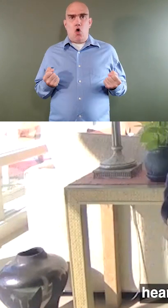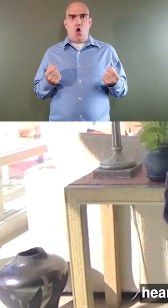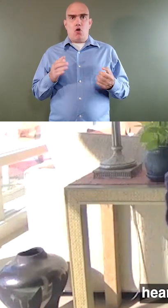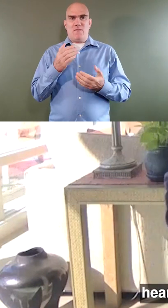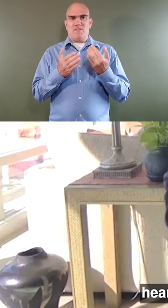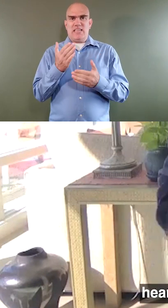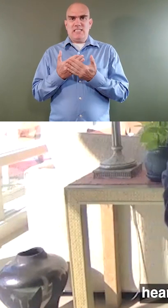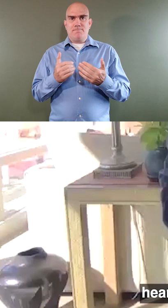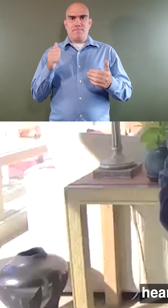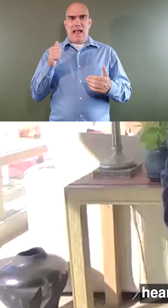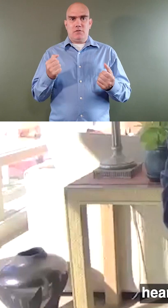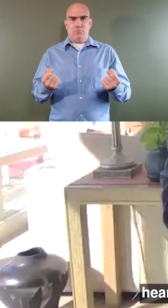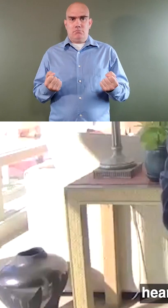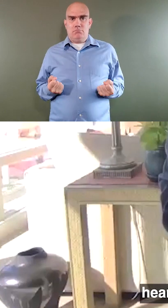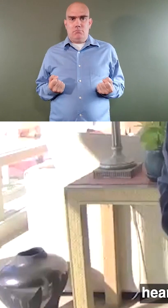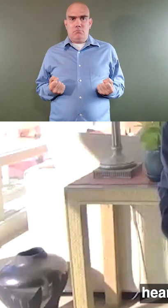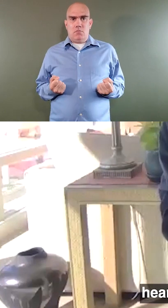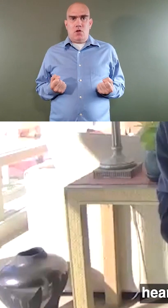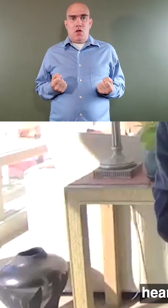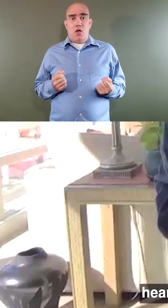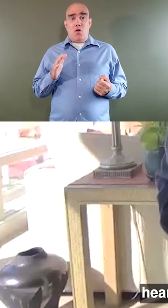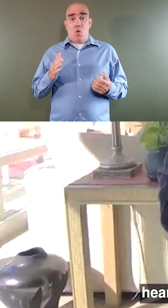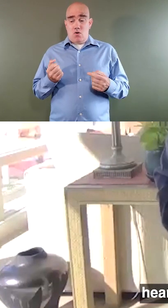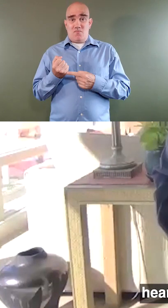of the fist up at your